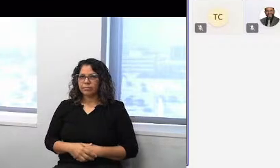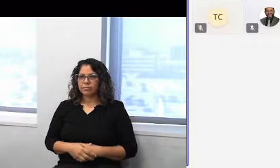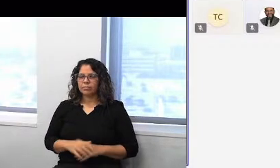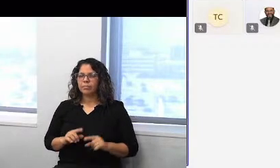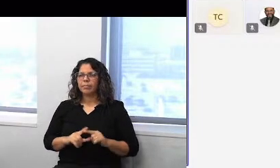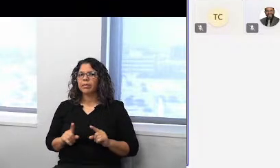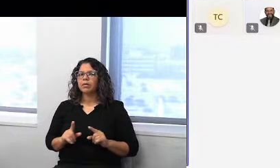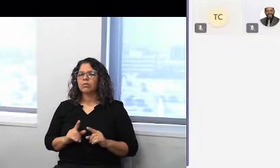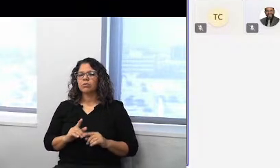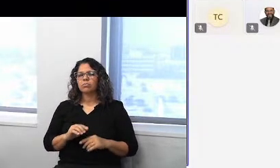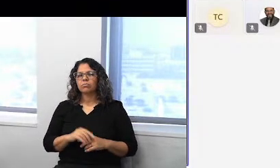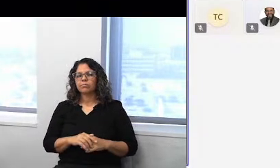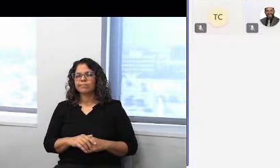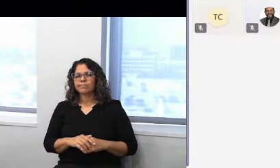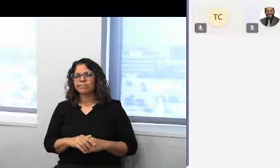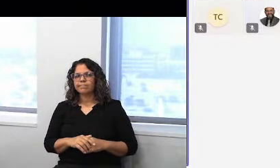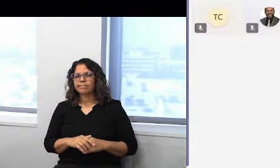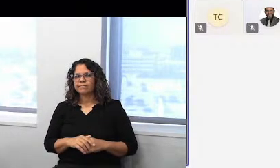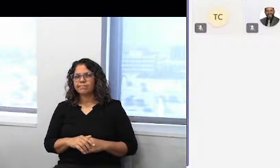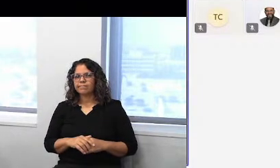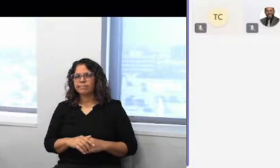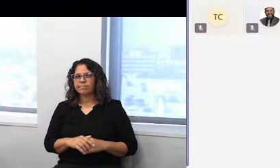Did he discuss the